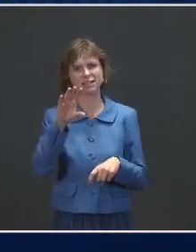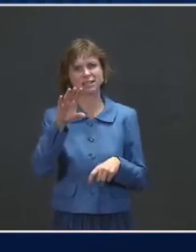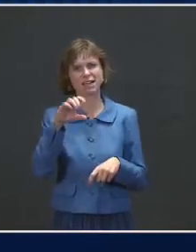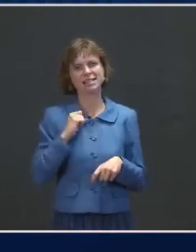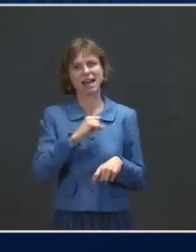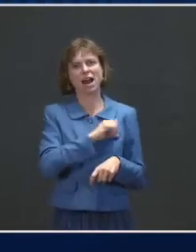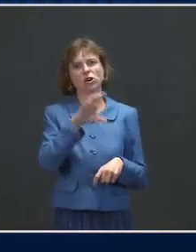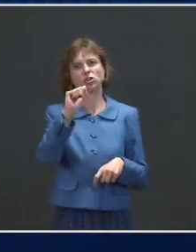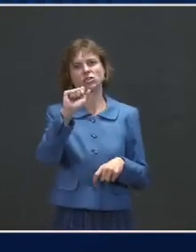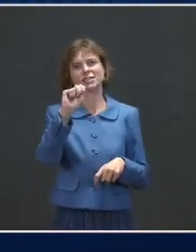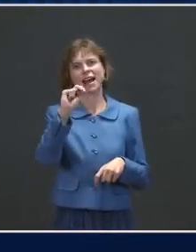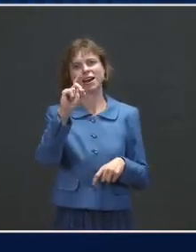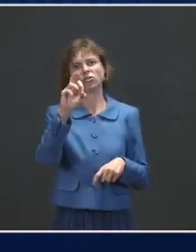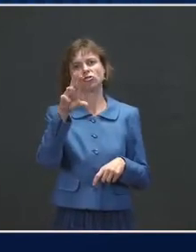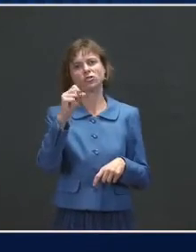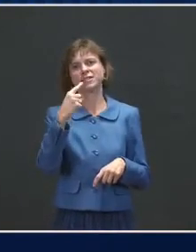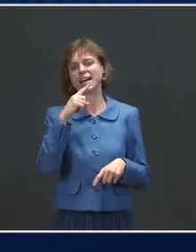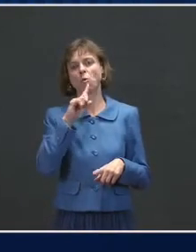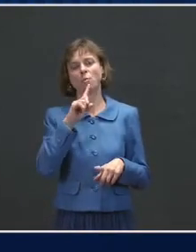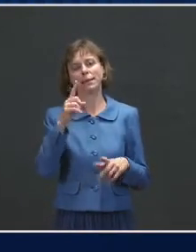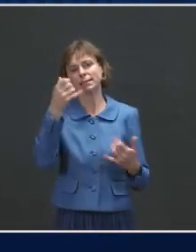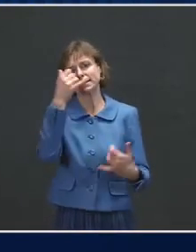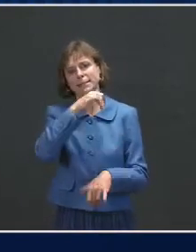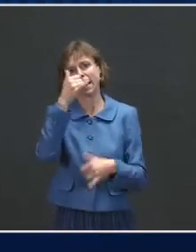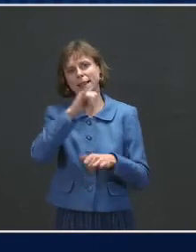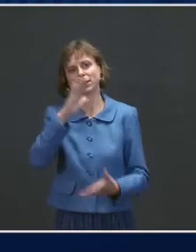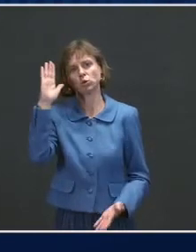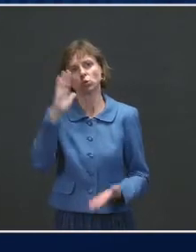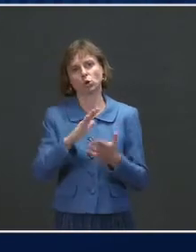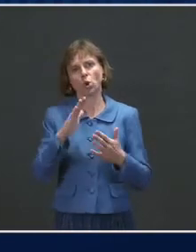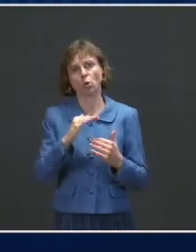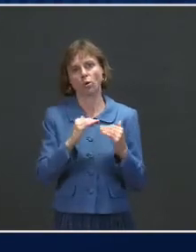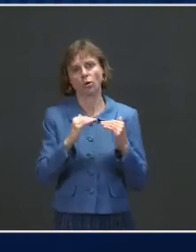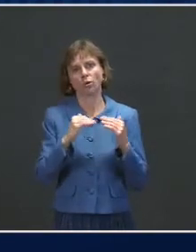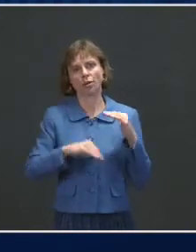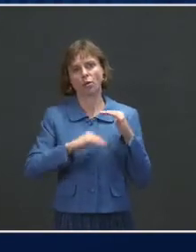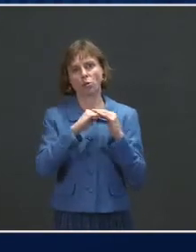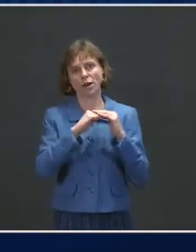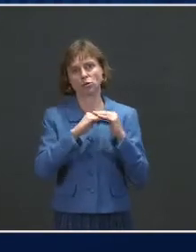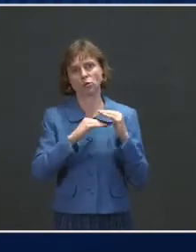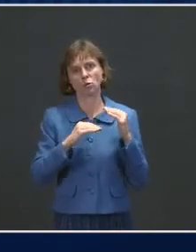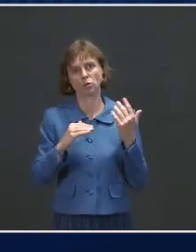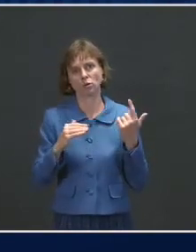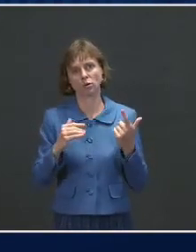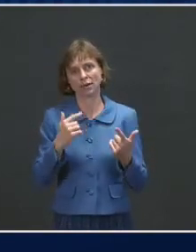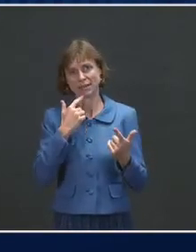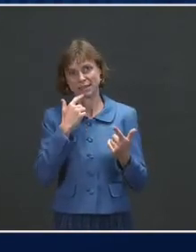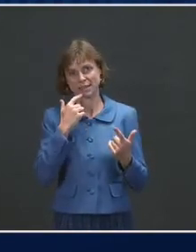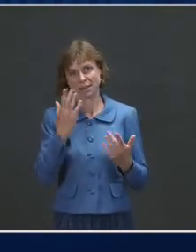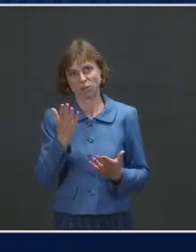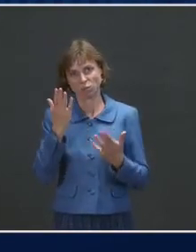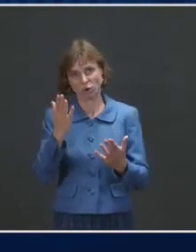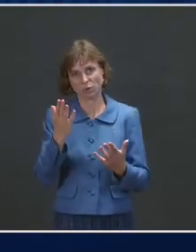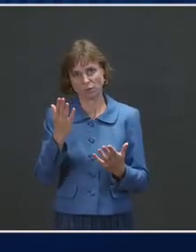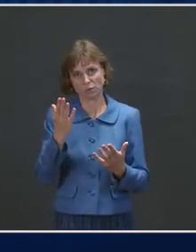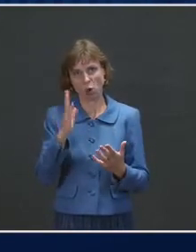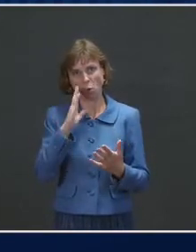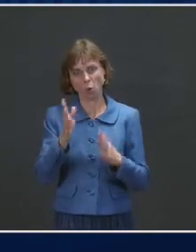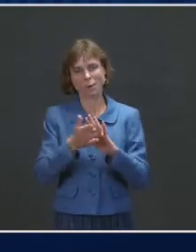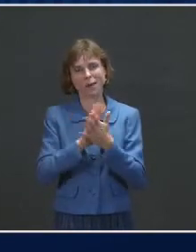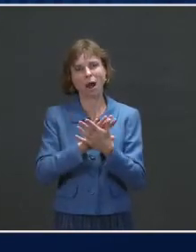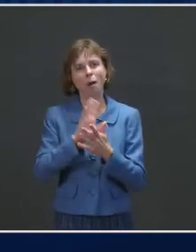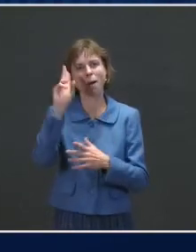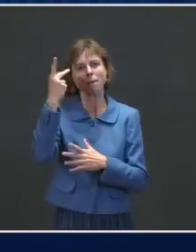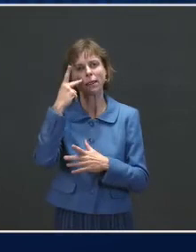the threshold, the income threshold, and some other Democrats have raised the prospect that doing so could lead to a political